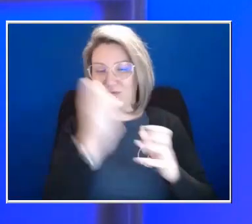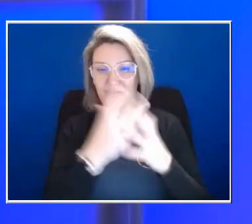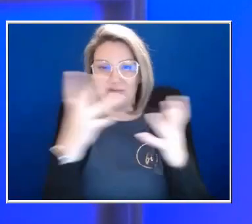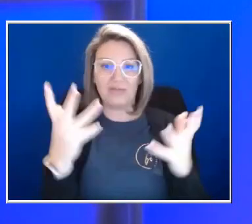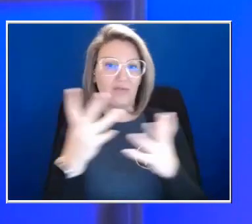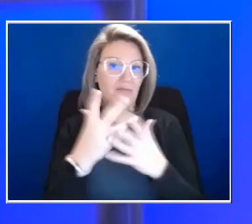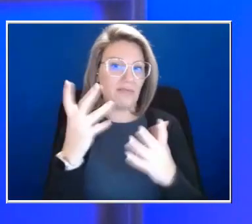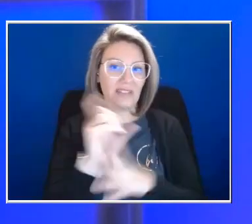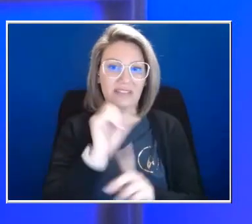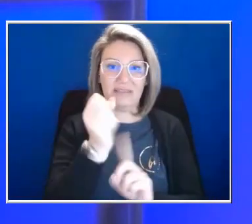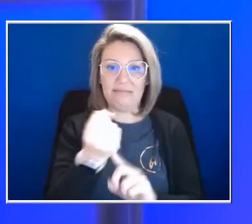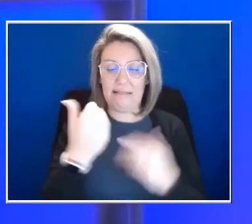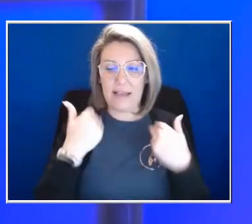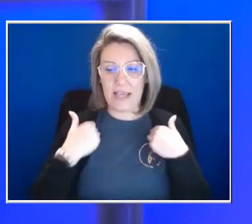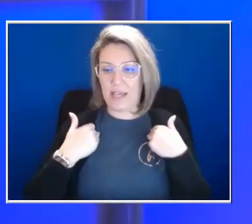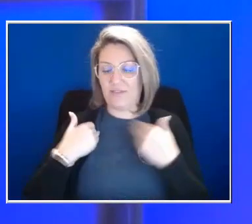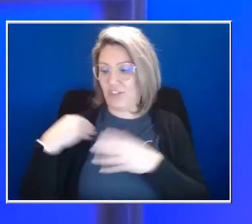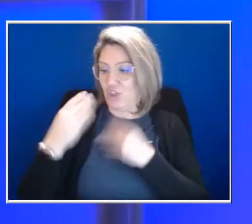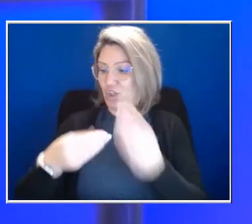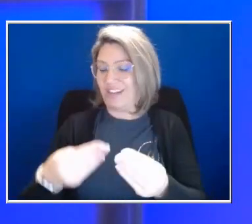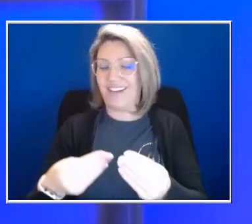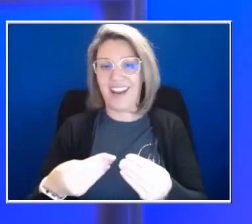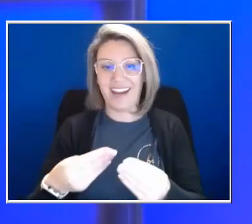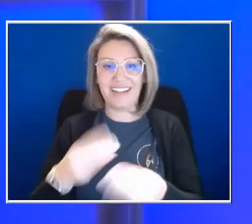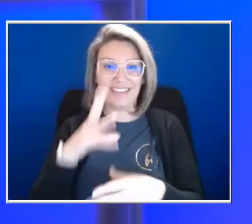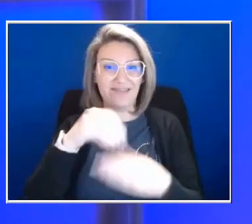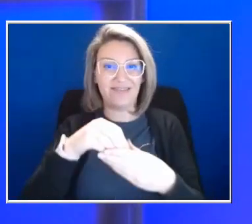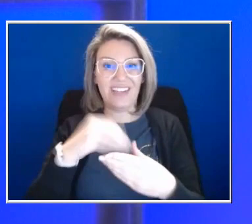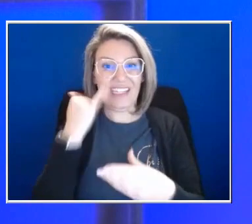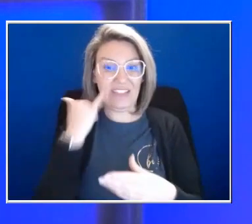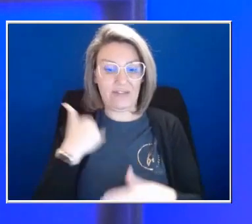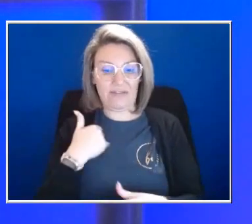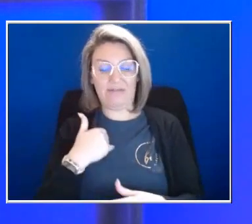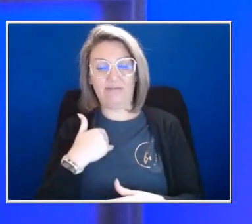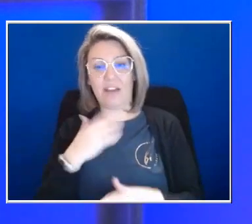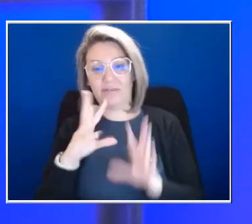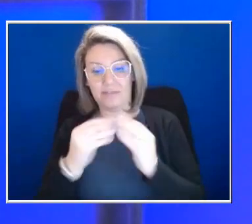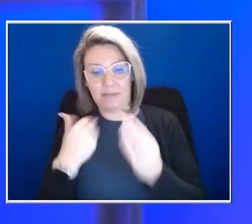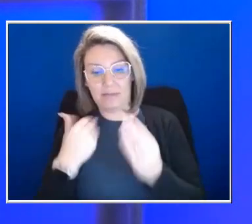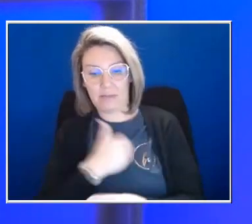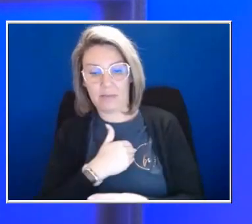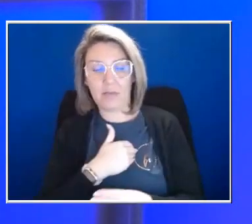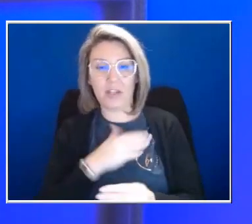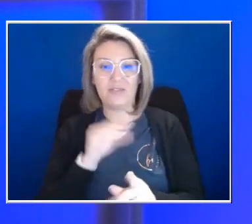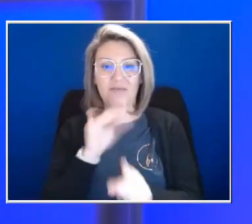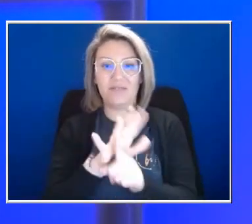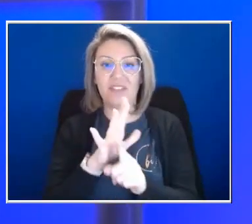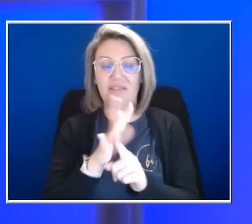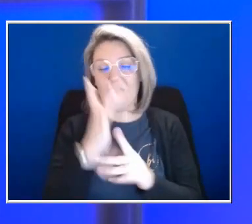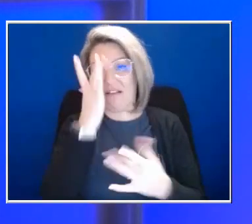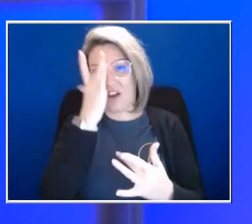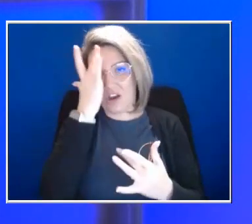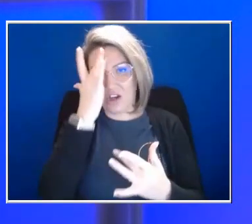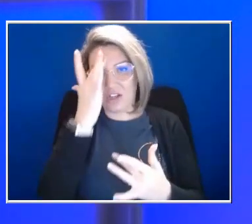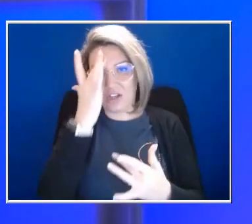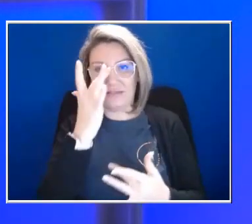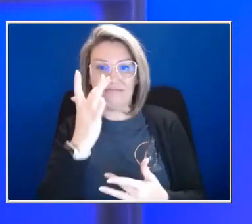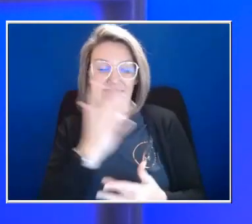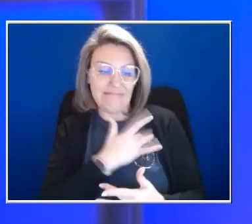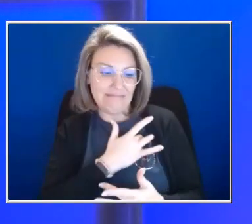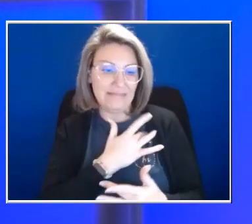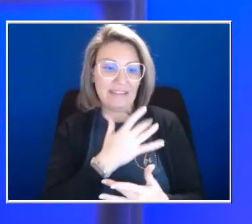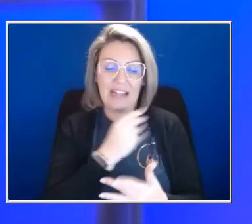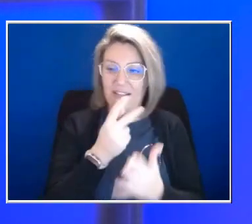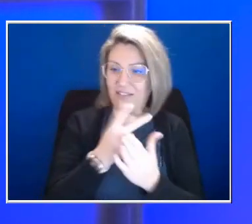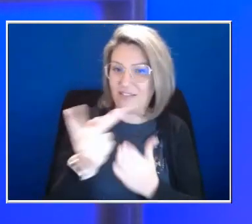to them. And so what I would say is, if you have a family member that has been affected with heart disease, especially heart failure, of a non-ischemic